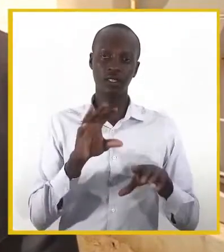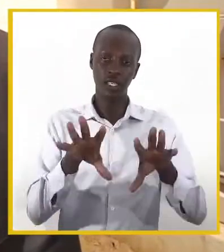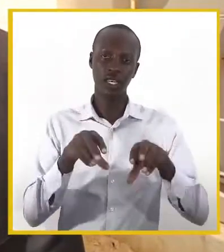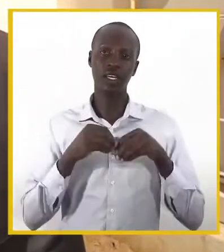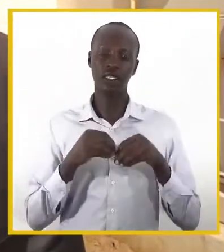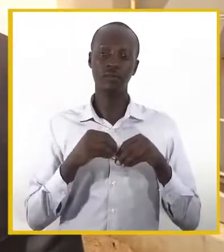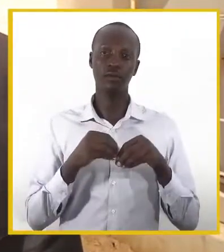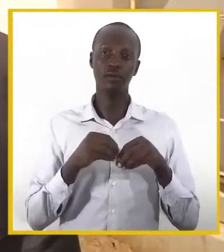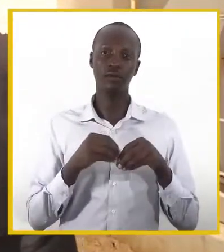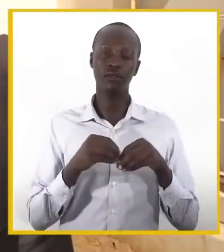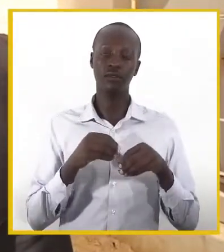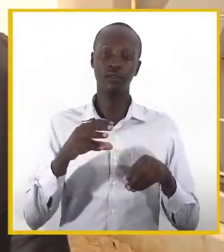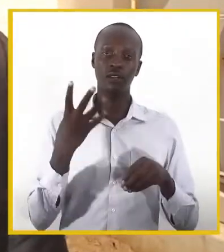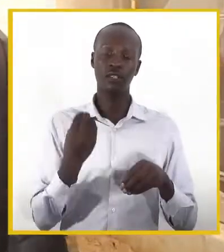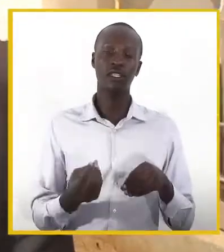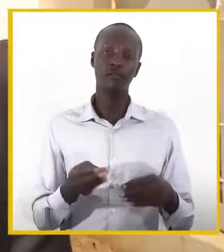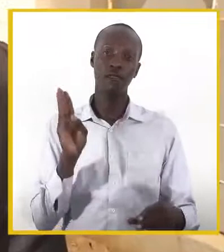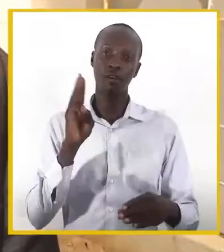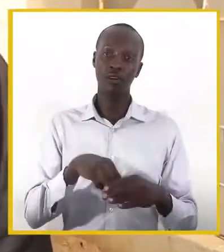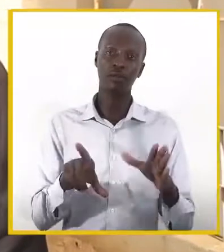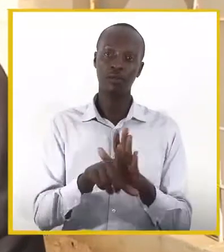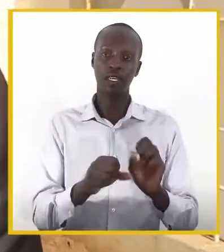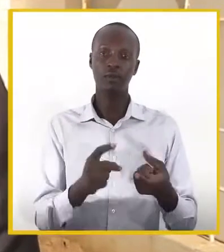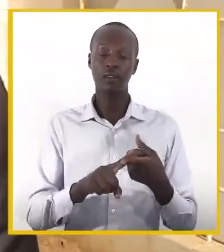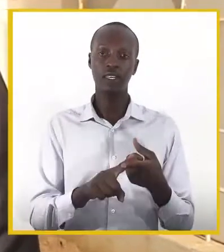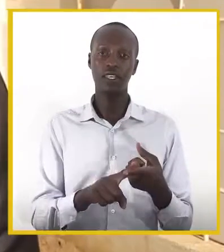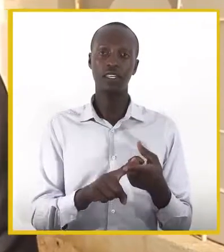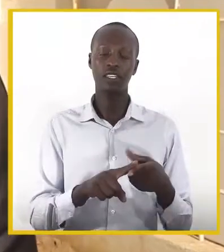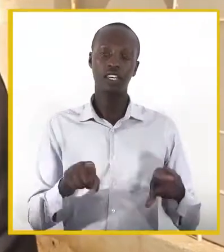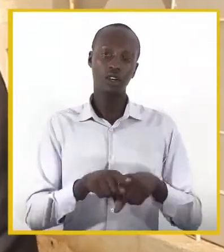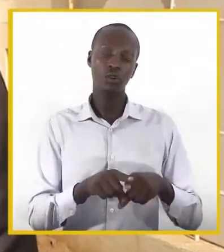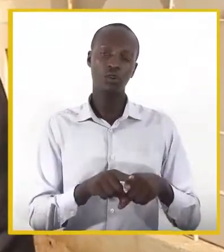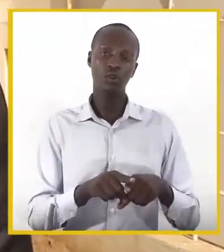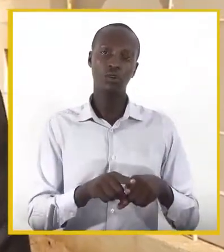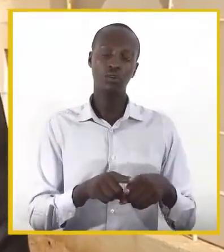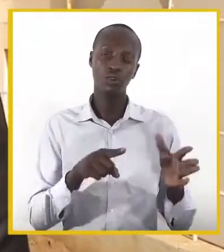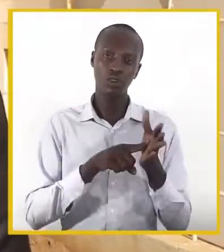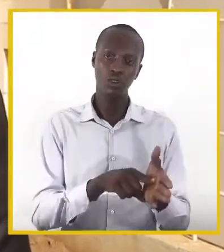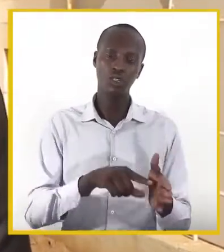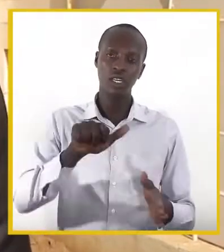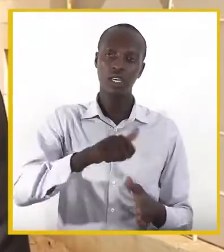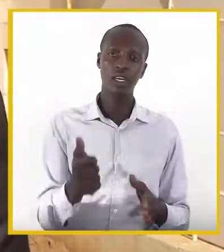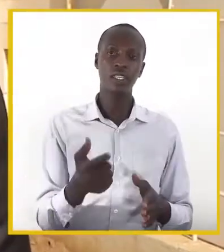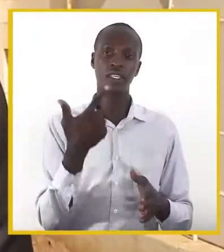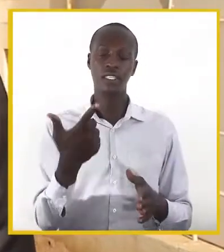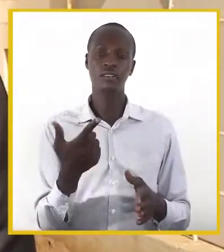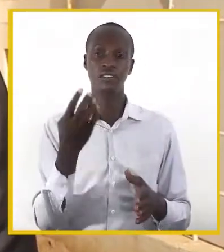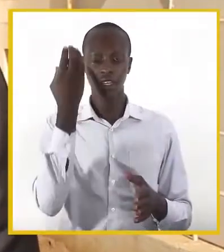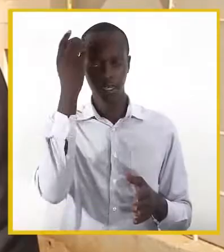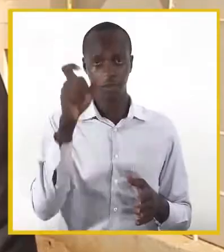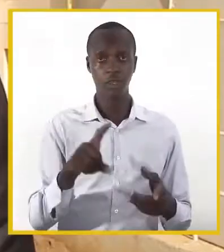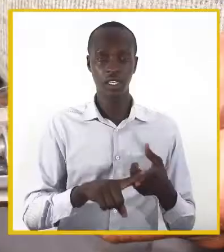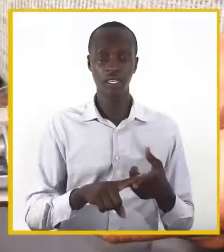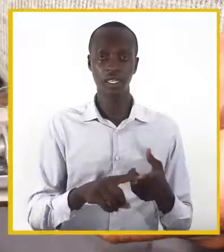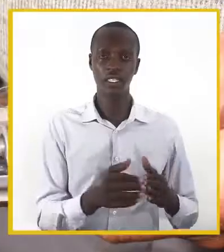in the case, and then he implicated 7 other accused persons and he led us to